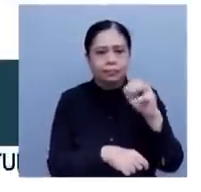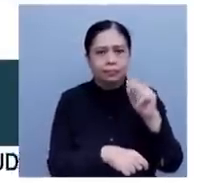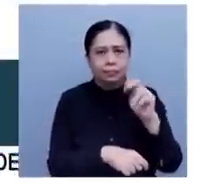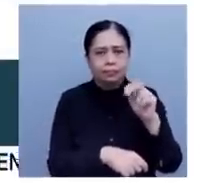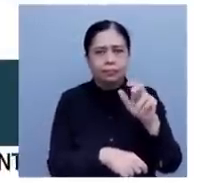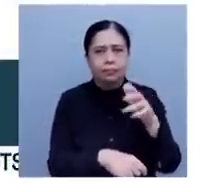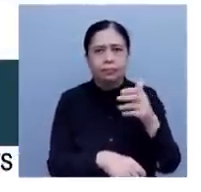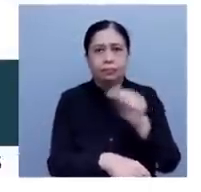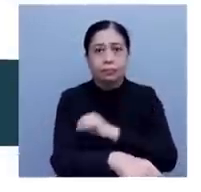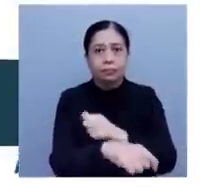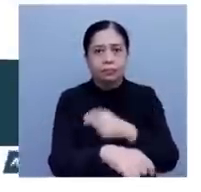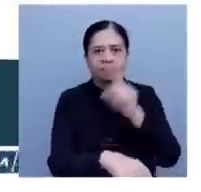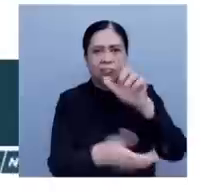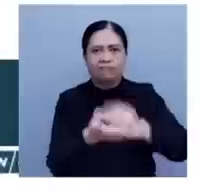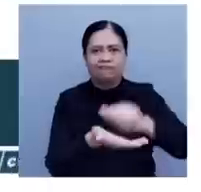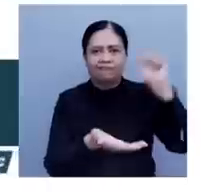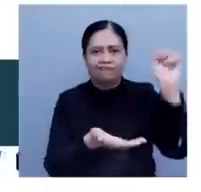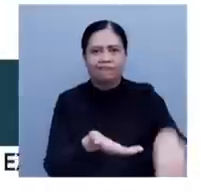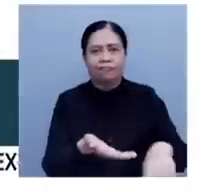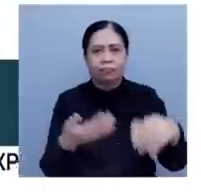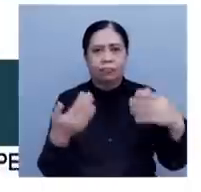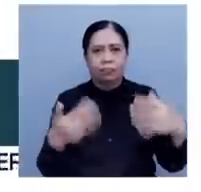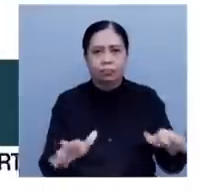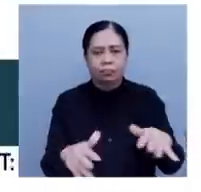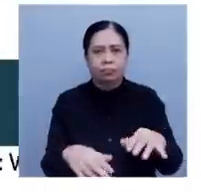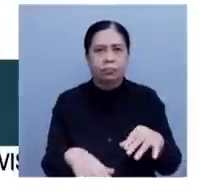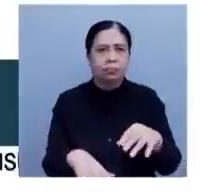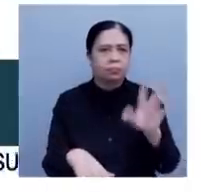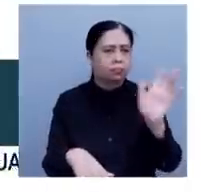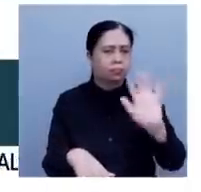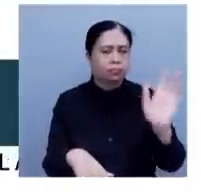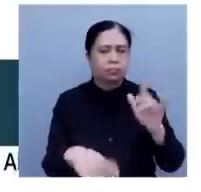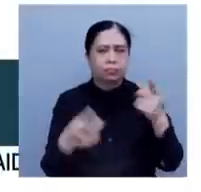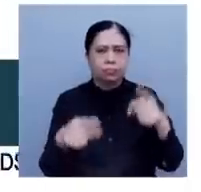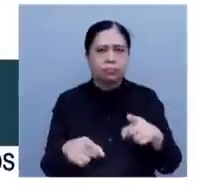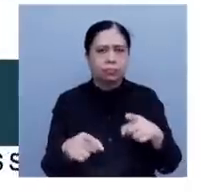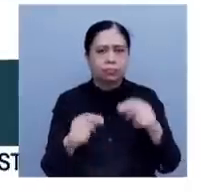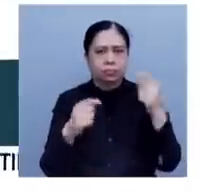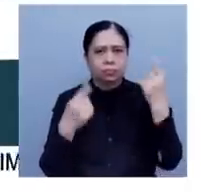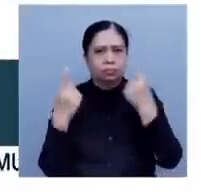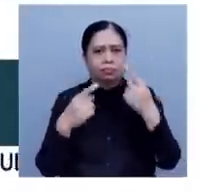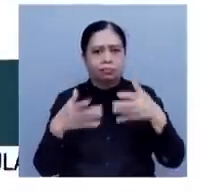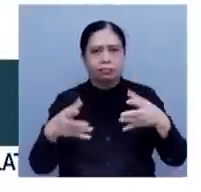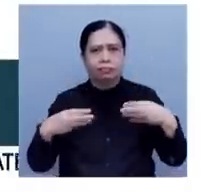be abolished, and no reclamation should be even considered.